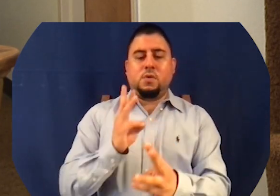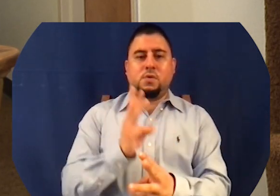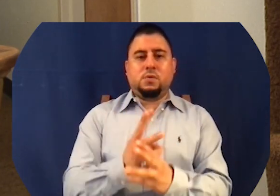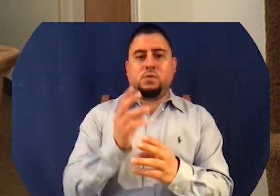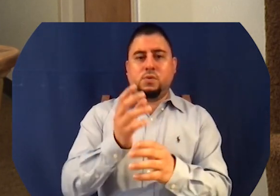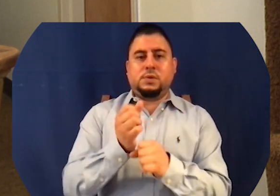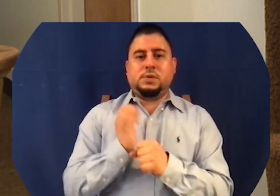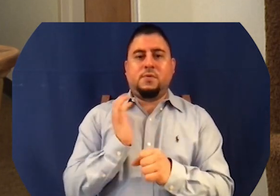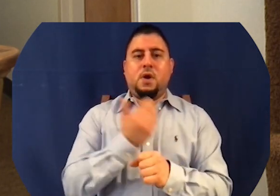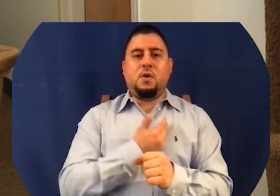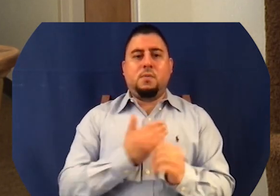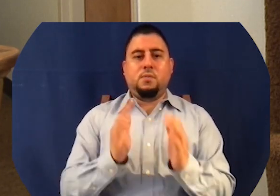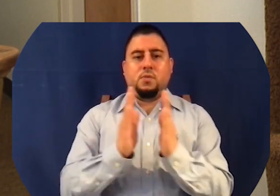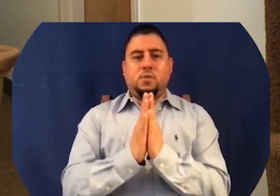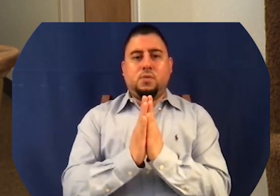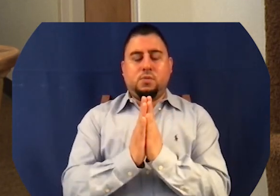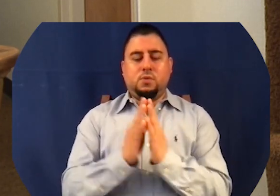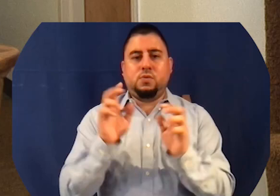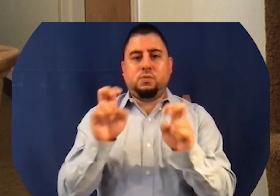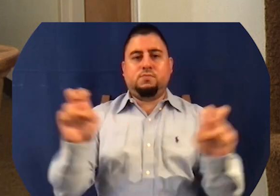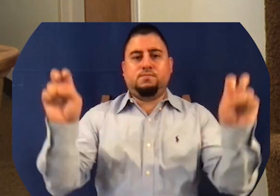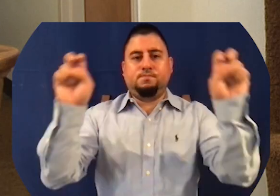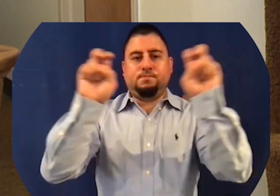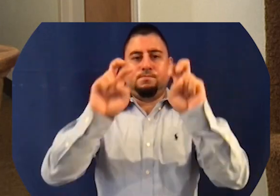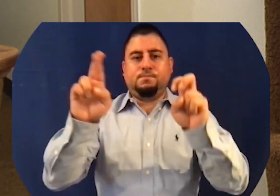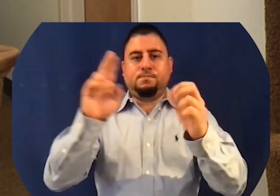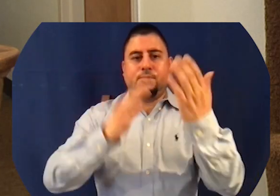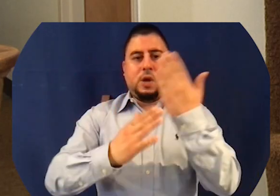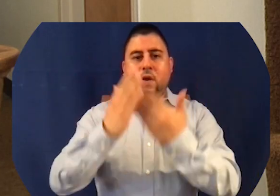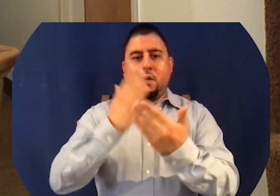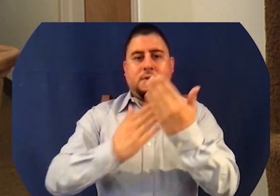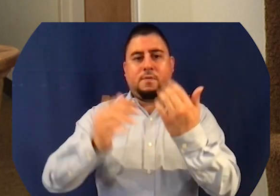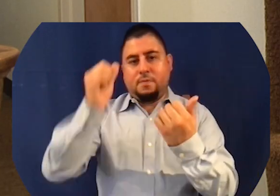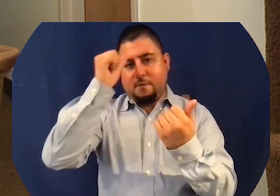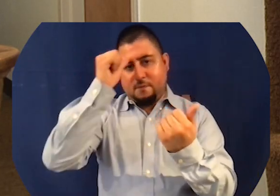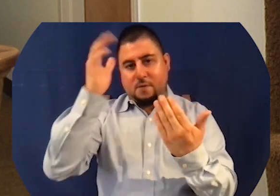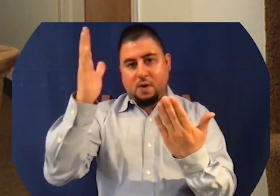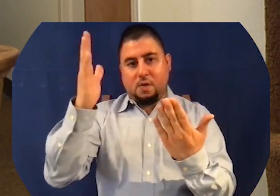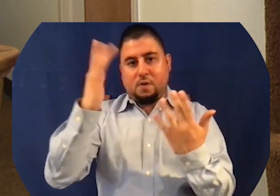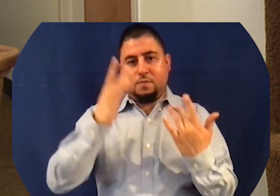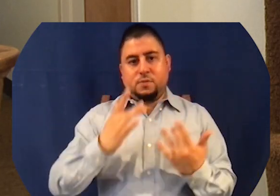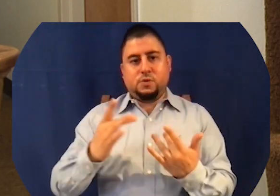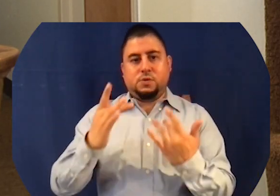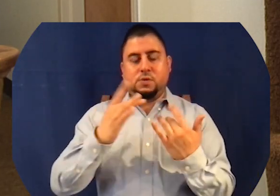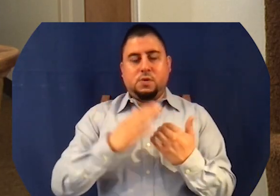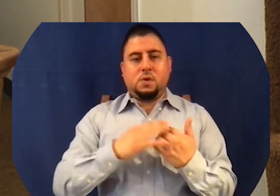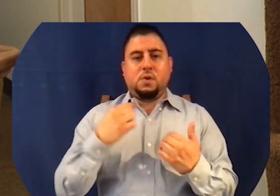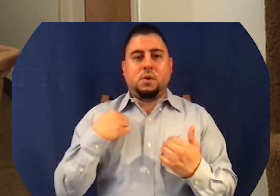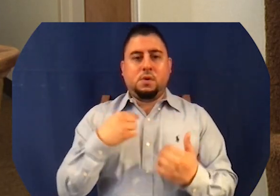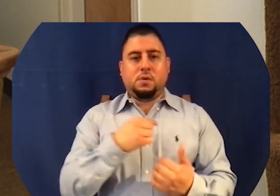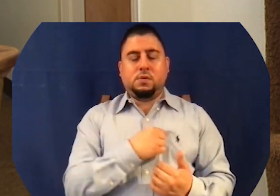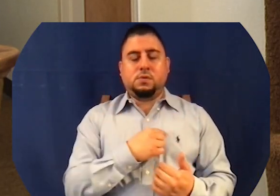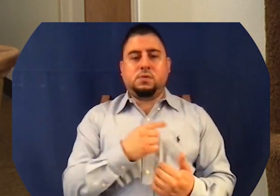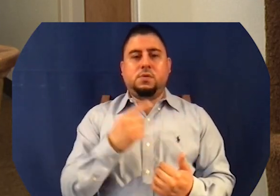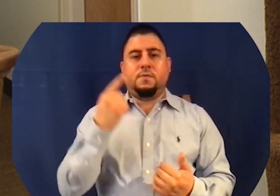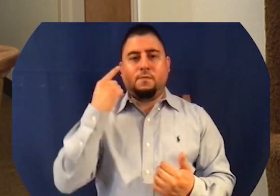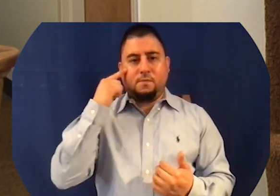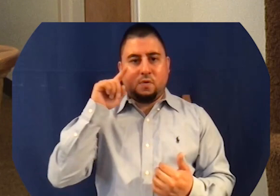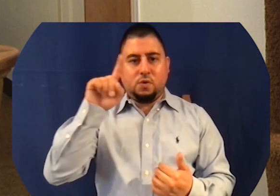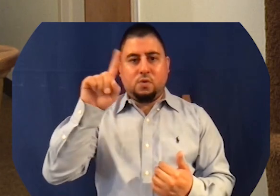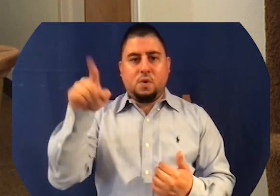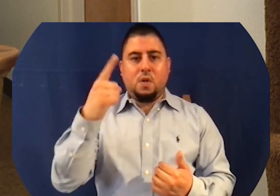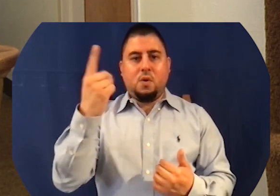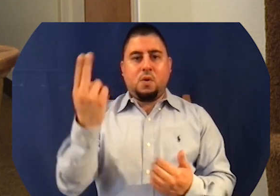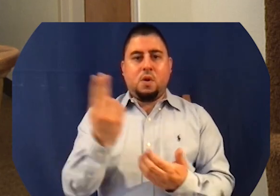world, receive our prayer. You are seated at the right hand of the Father, have mercy on us. For